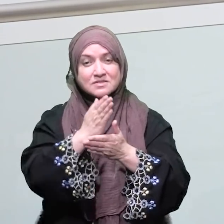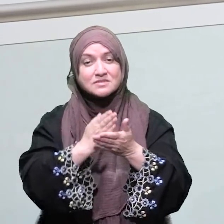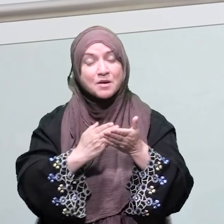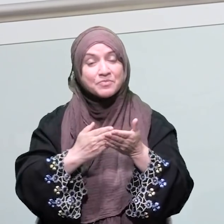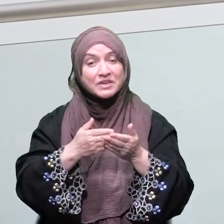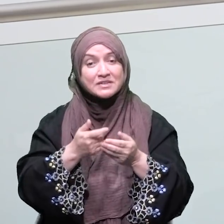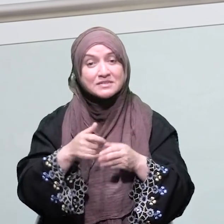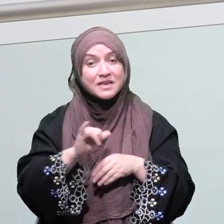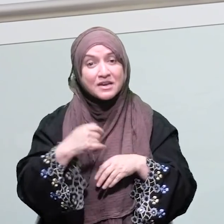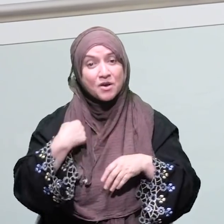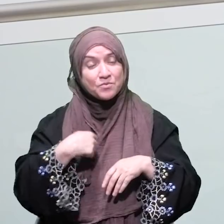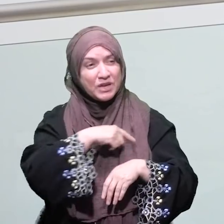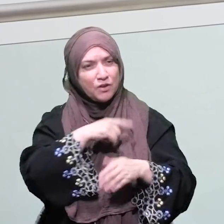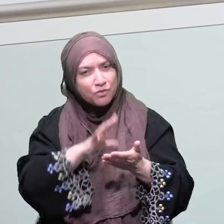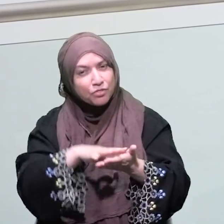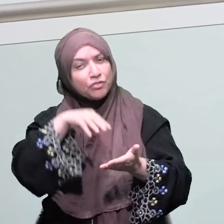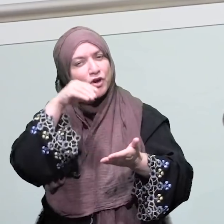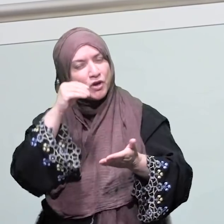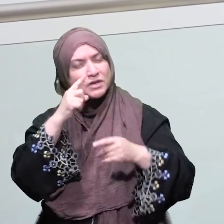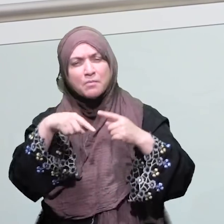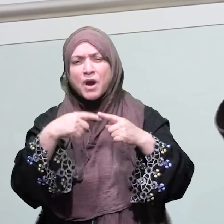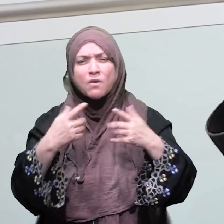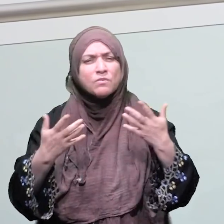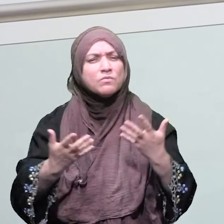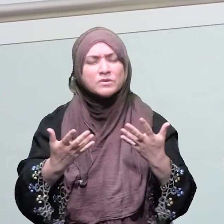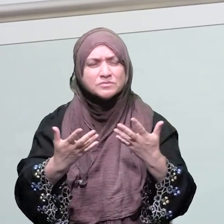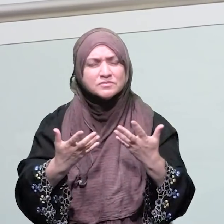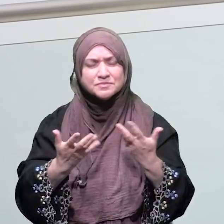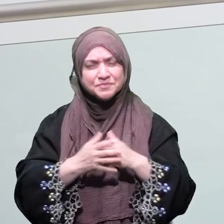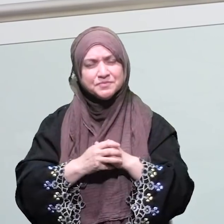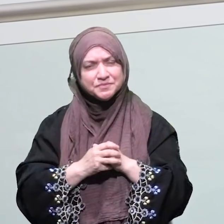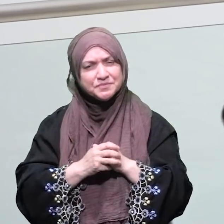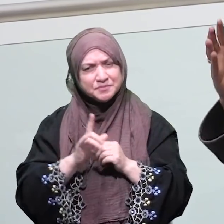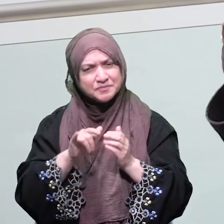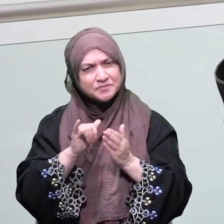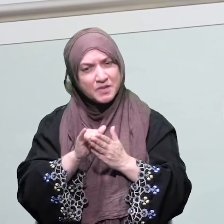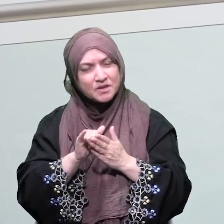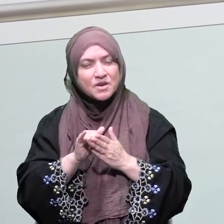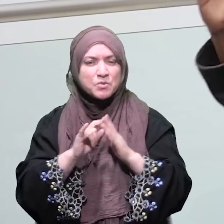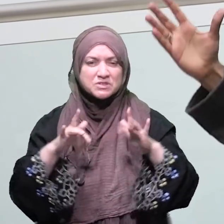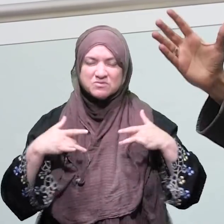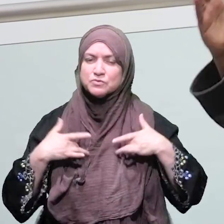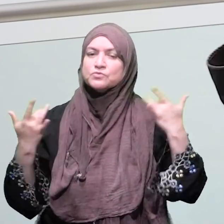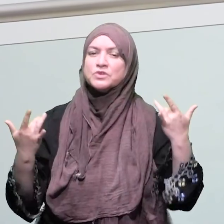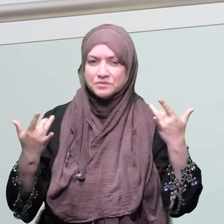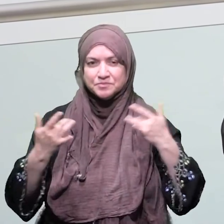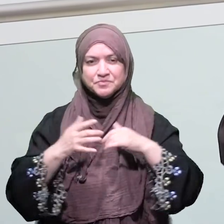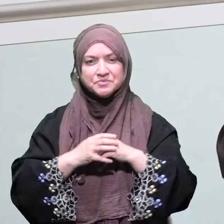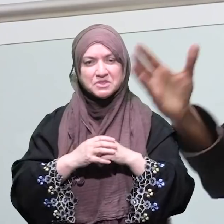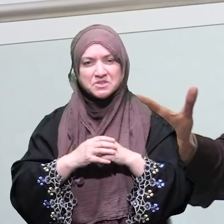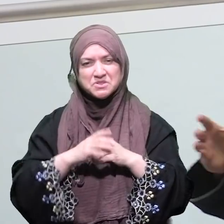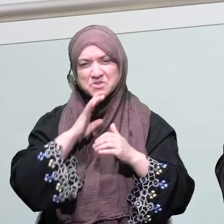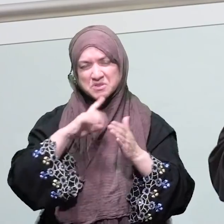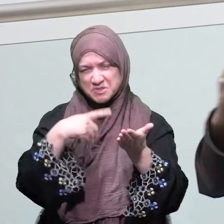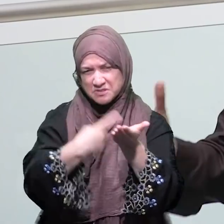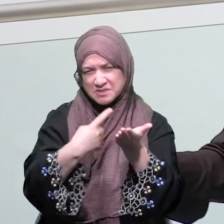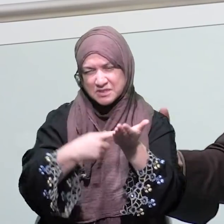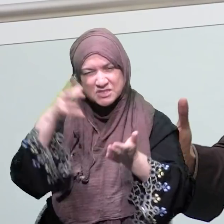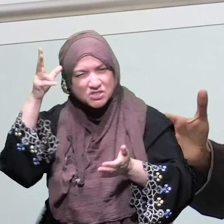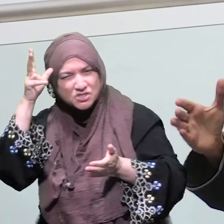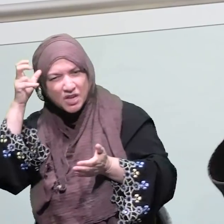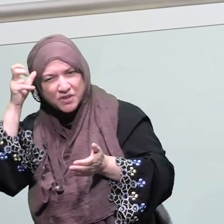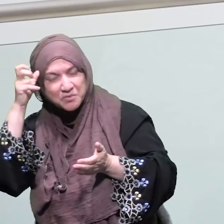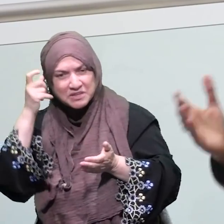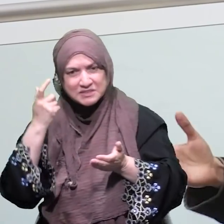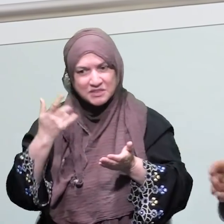incredibly empowering. You know, usually there's a sense if you talk about the shayateen, it's going to just instill a lot of paranoia and, oh my God, I can't